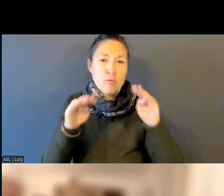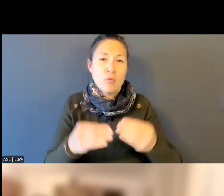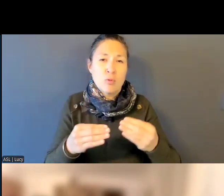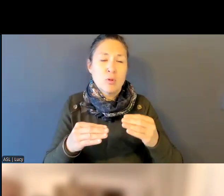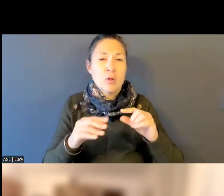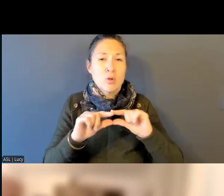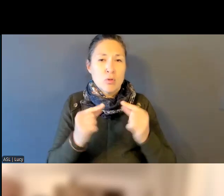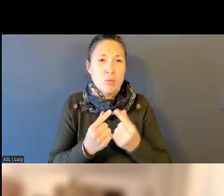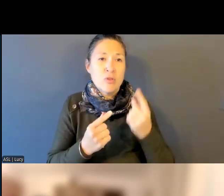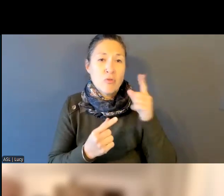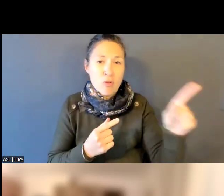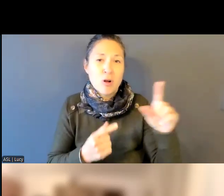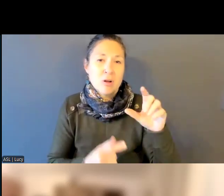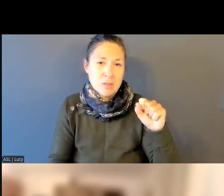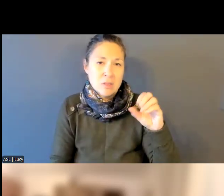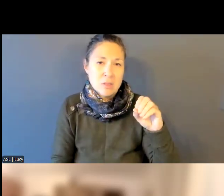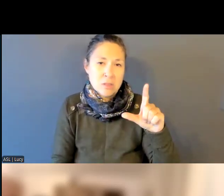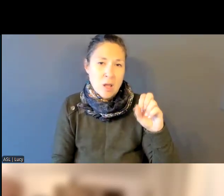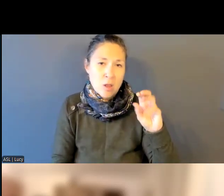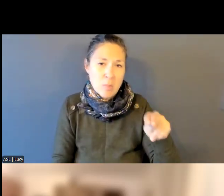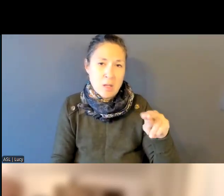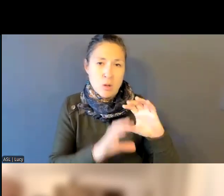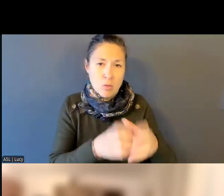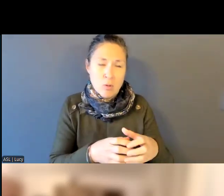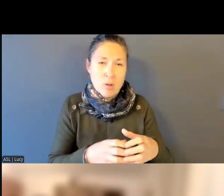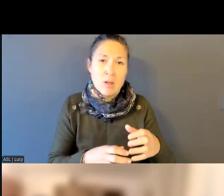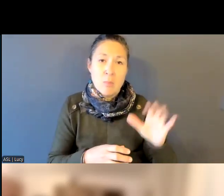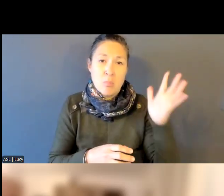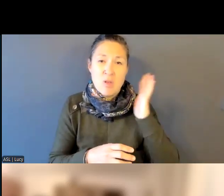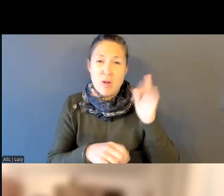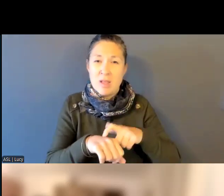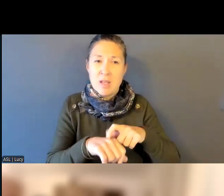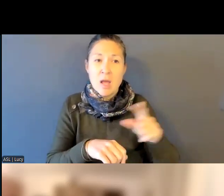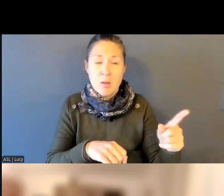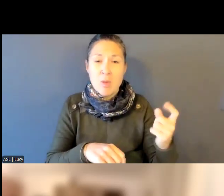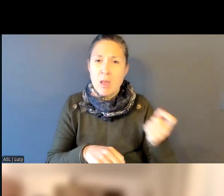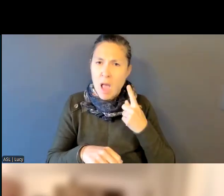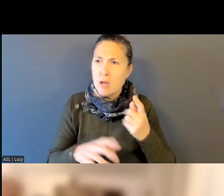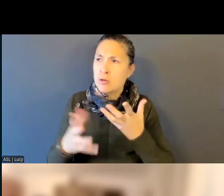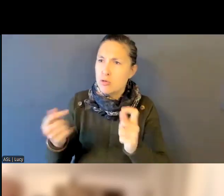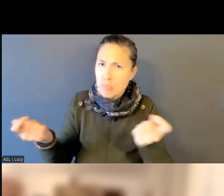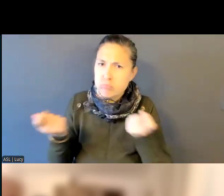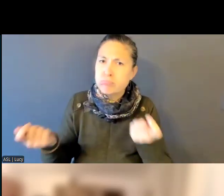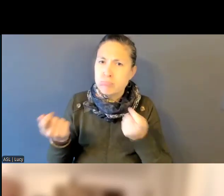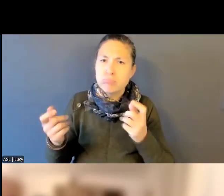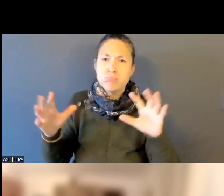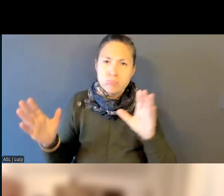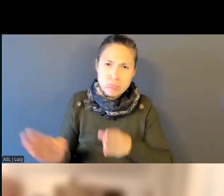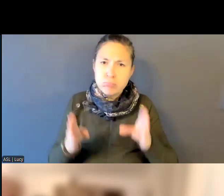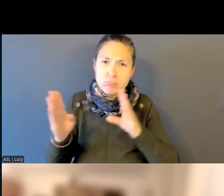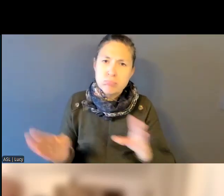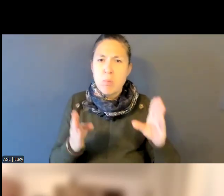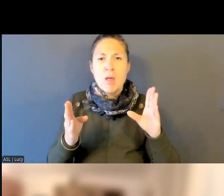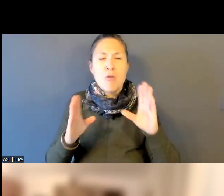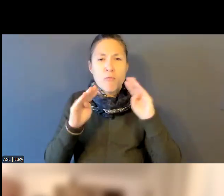Group. And at the time I was kind of like, we were being asked to organize all these focus groups in